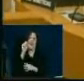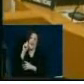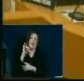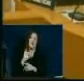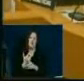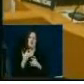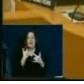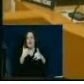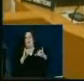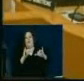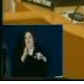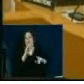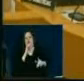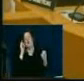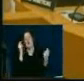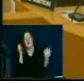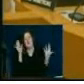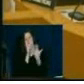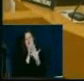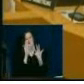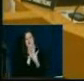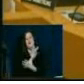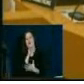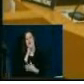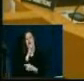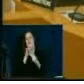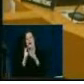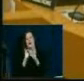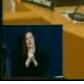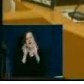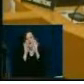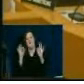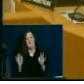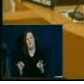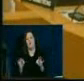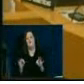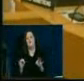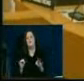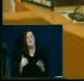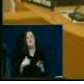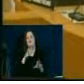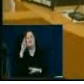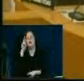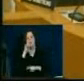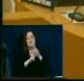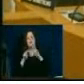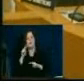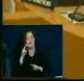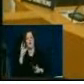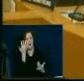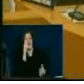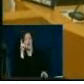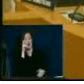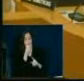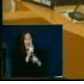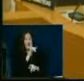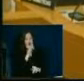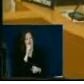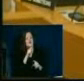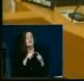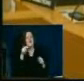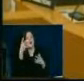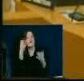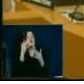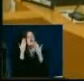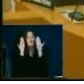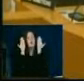So there's some ambiguity there in terms of legal form. And we're waiting to hear what that is, but they wanted to go ahead and